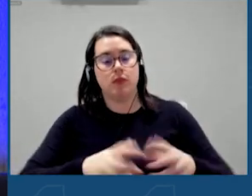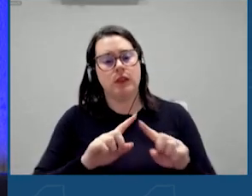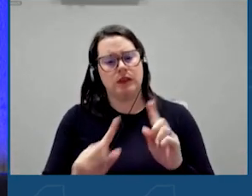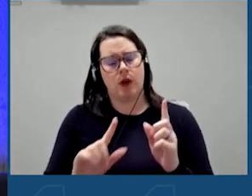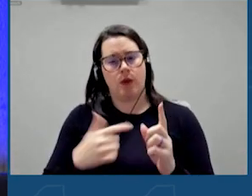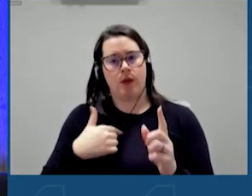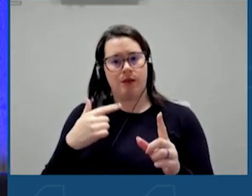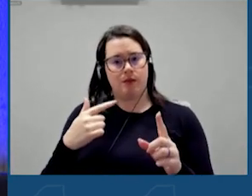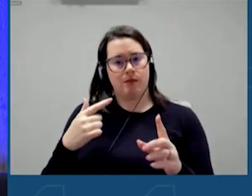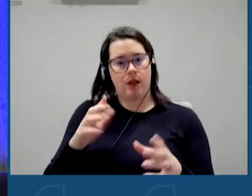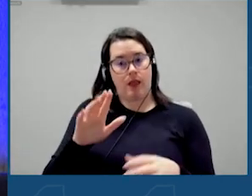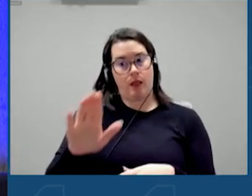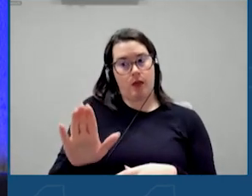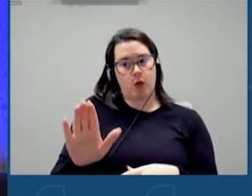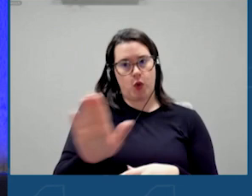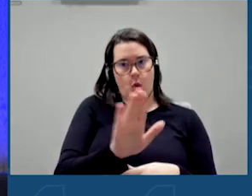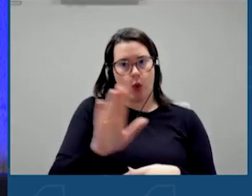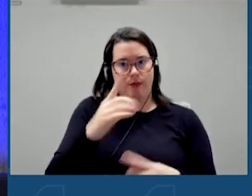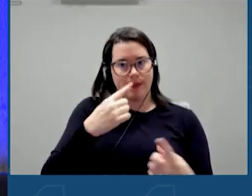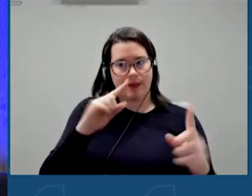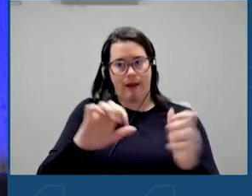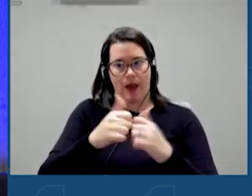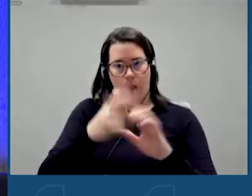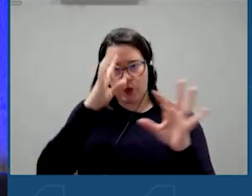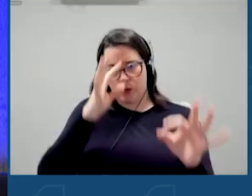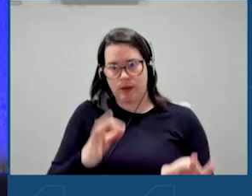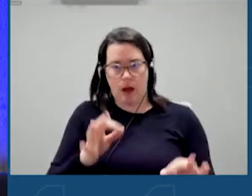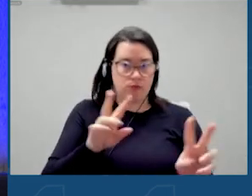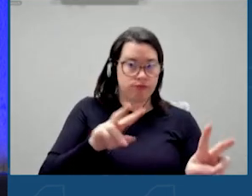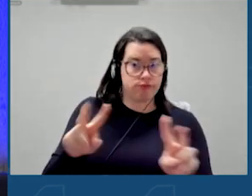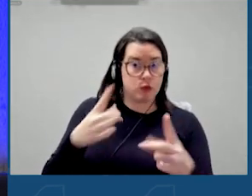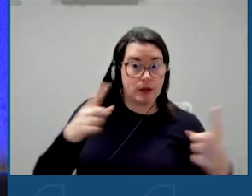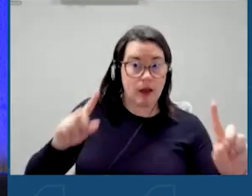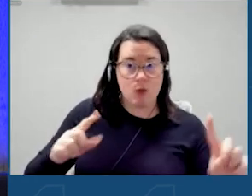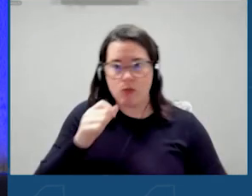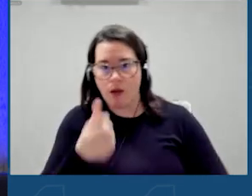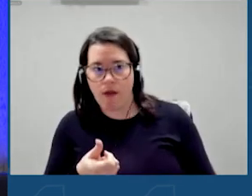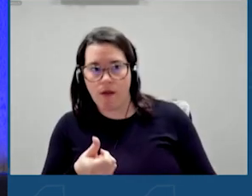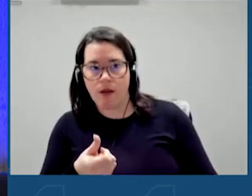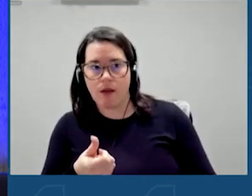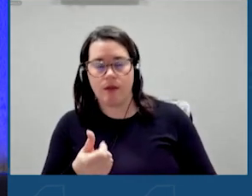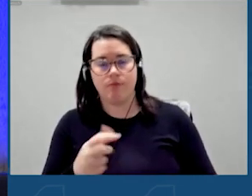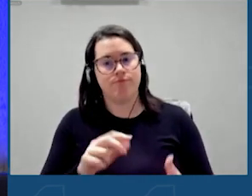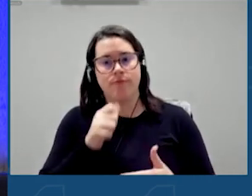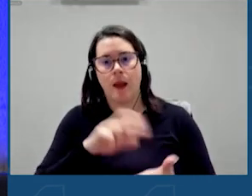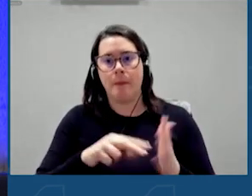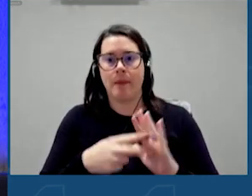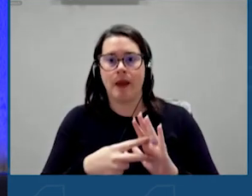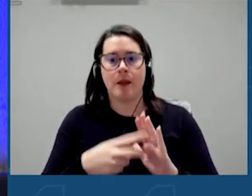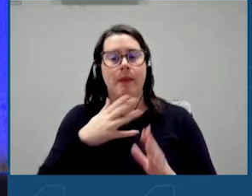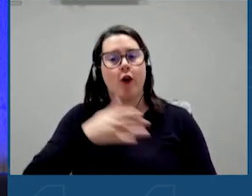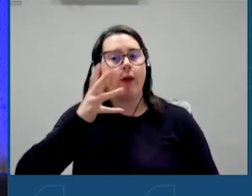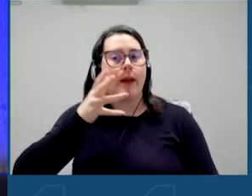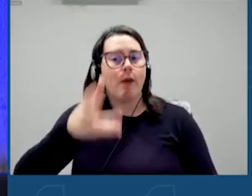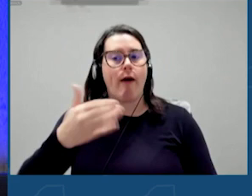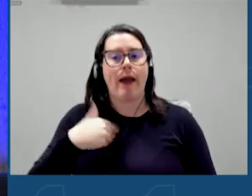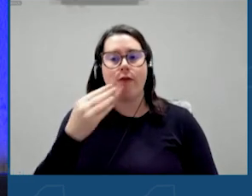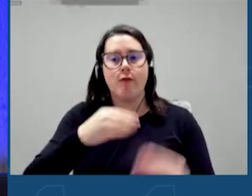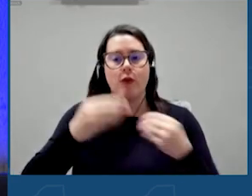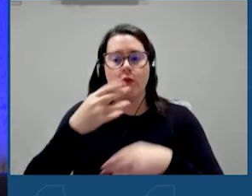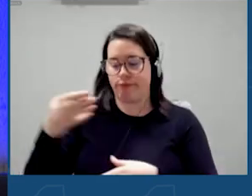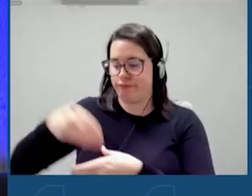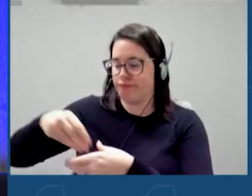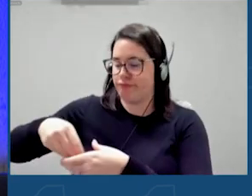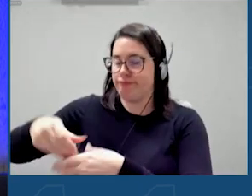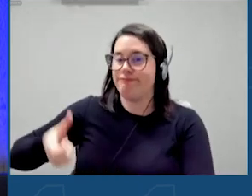someone's success? It's not just the fact that he would go off every day with that tin lunch pail I'd see Grandma pack up with his food for the evening shift, the night